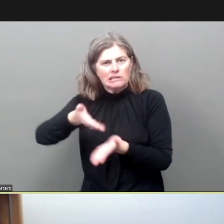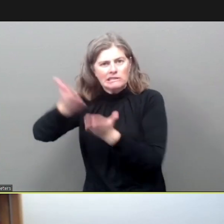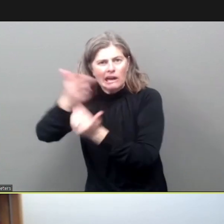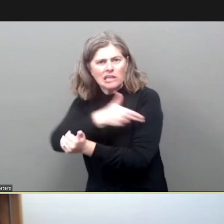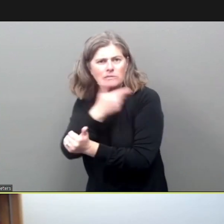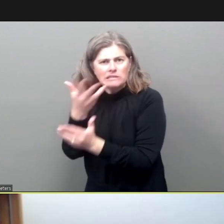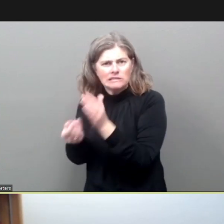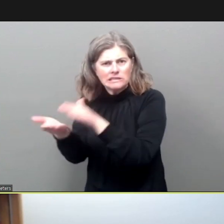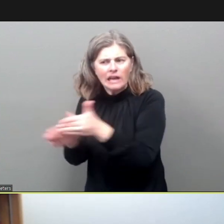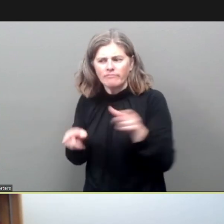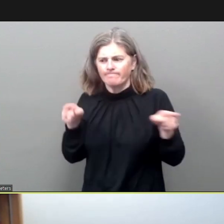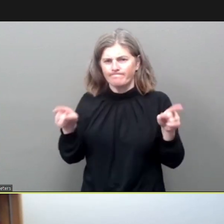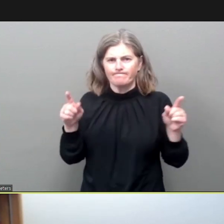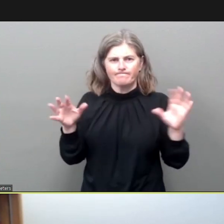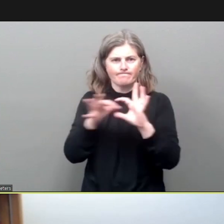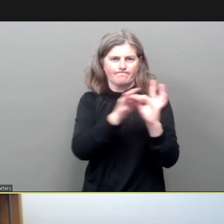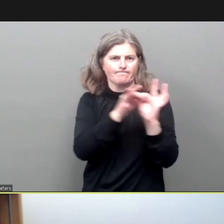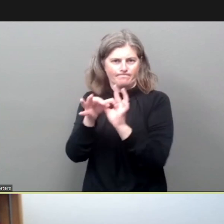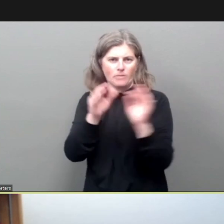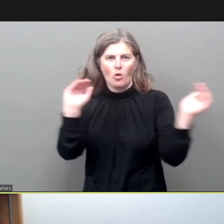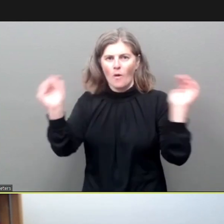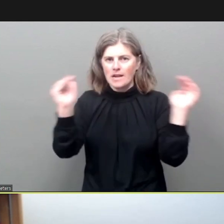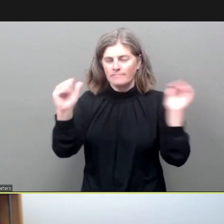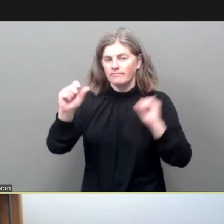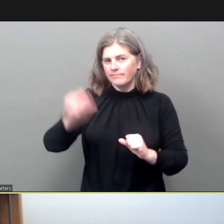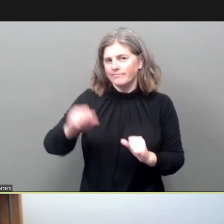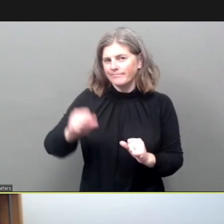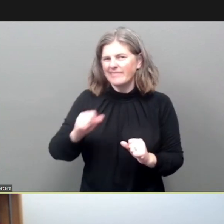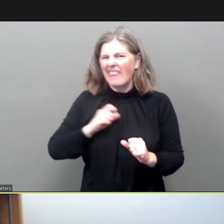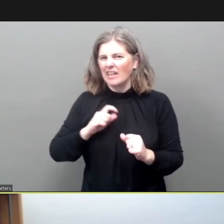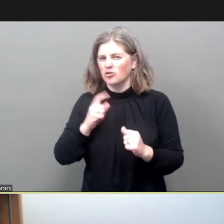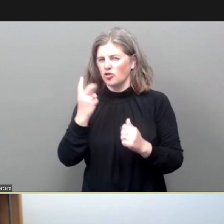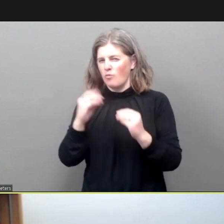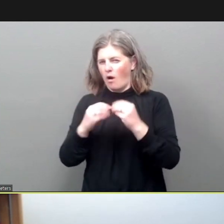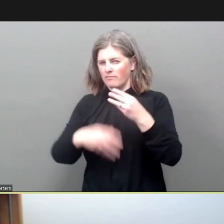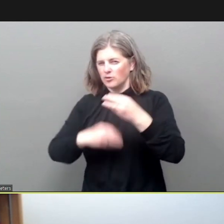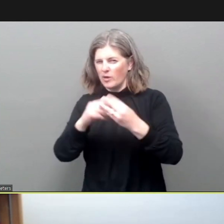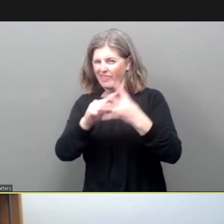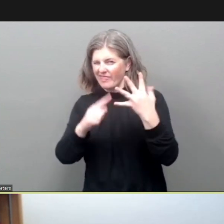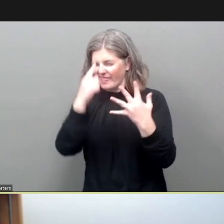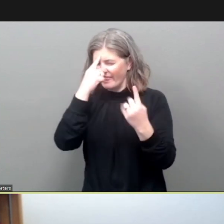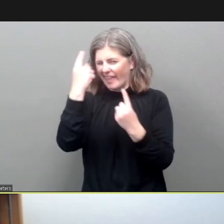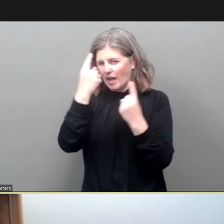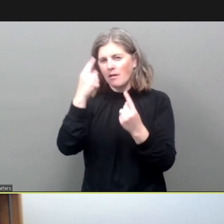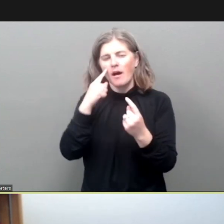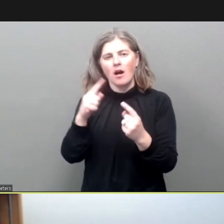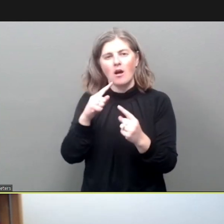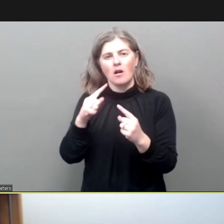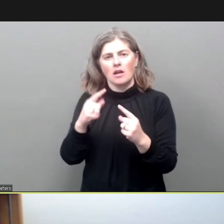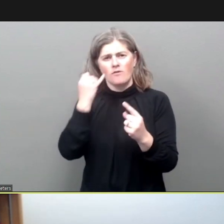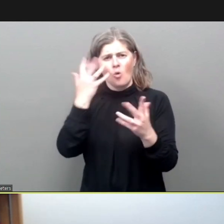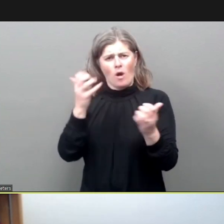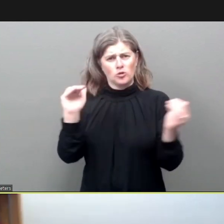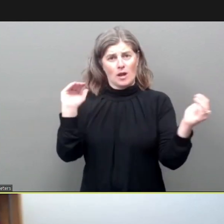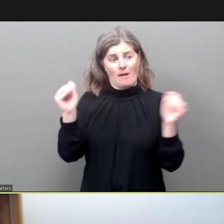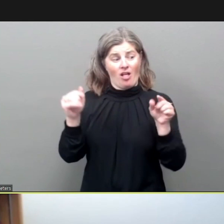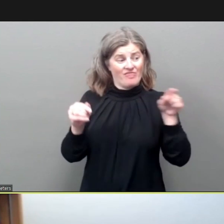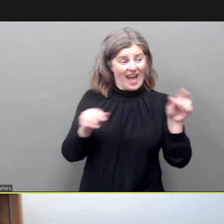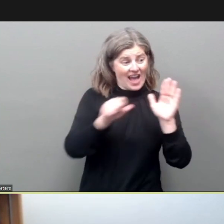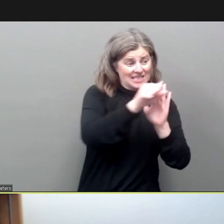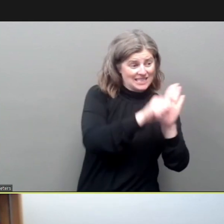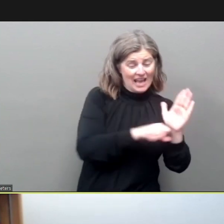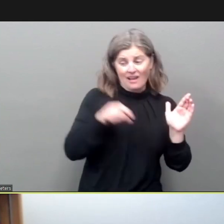death. So I think those are two other things to think about. But I think when you want to compare one state to